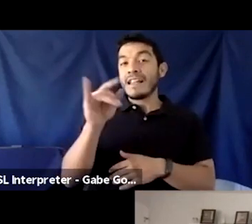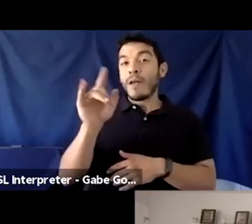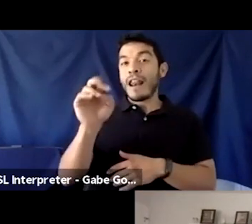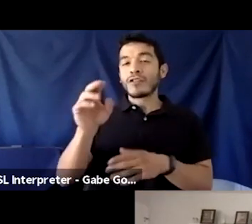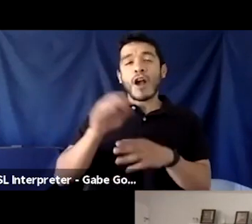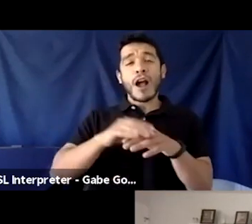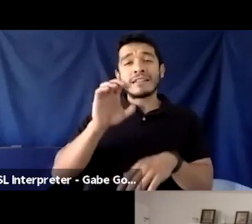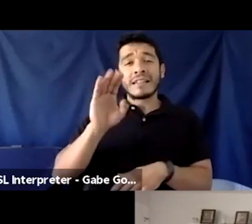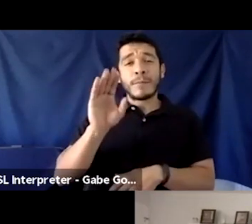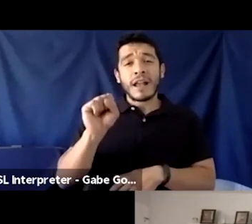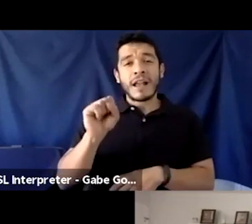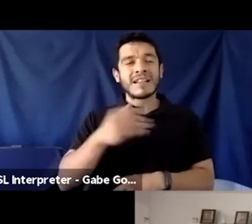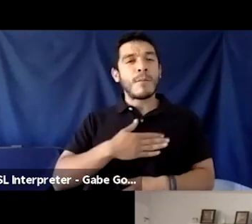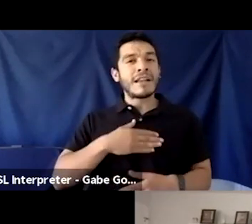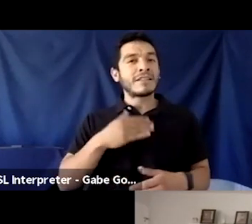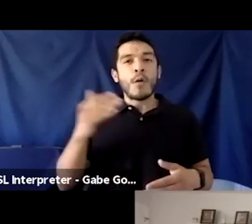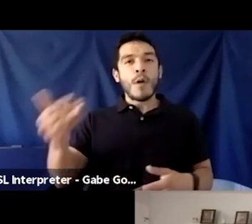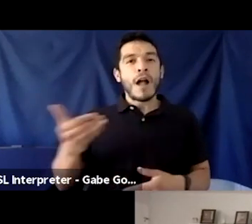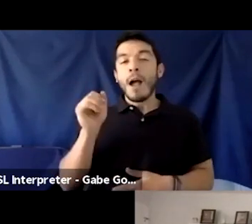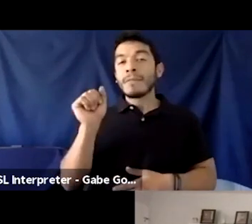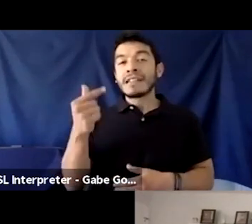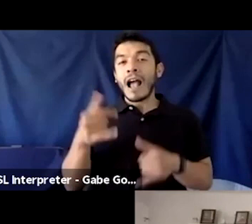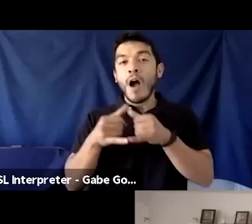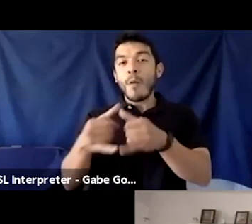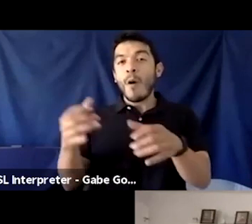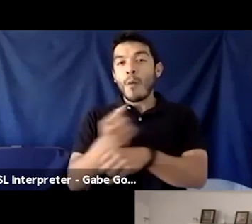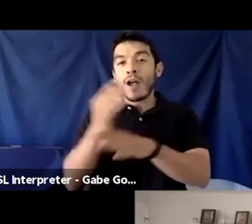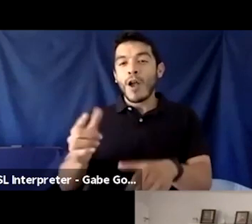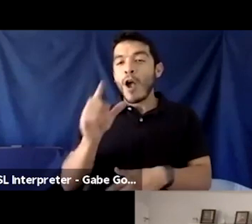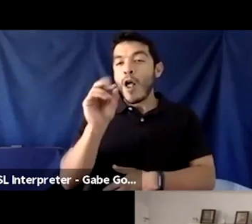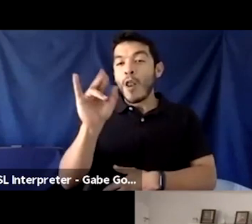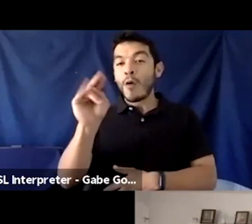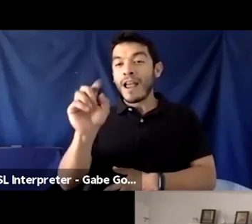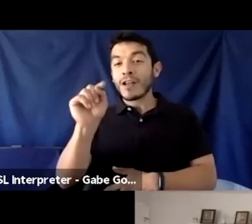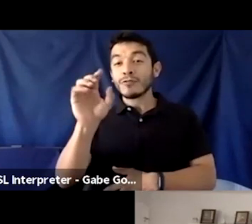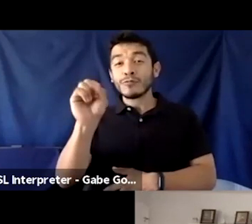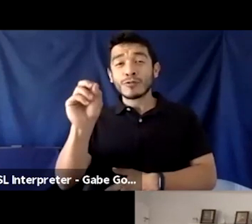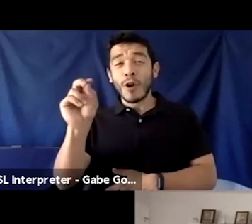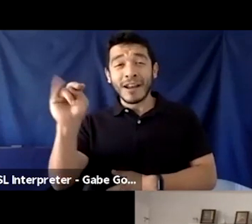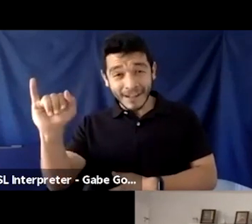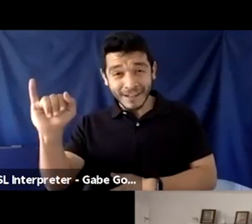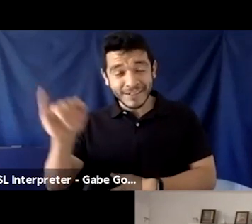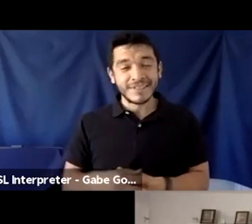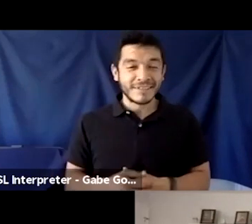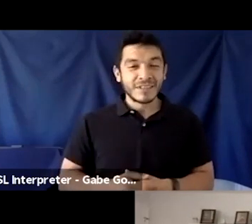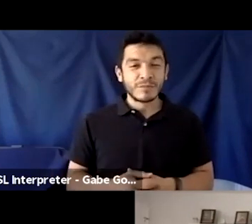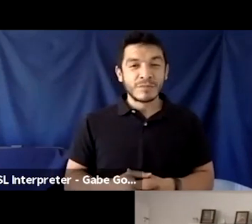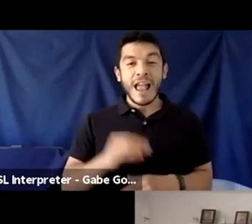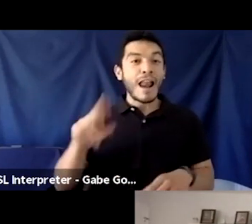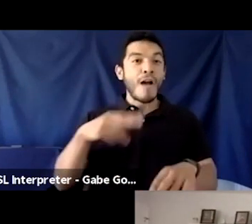welcome SAG Award winner, Lorraine Toussaint. Hi, everyone. And of course, my paper fell